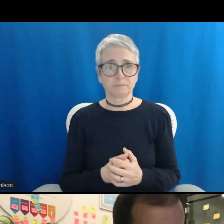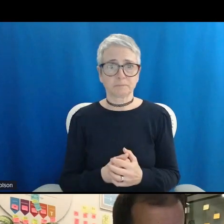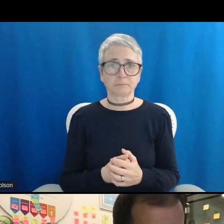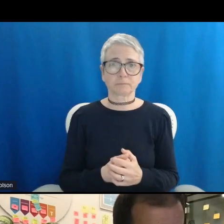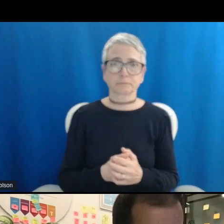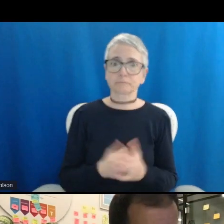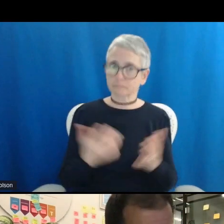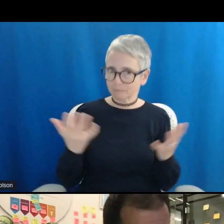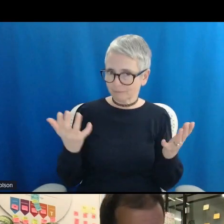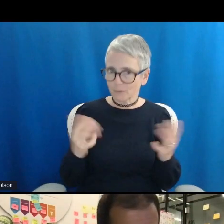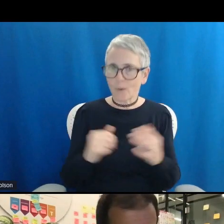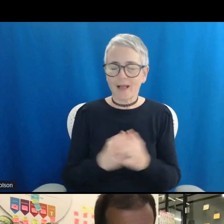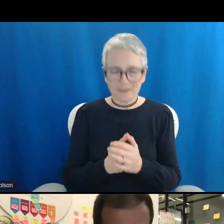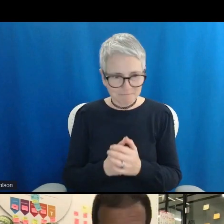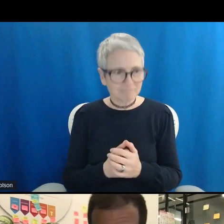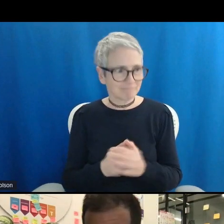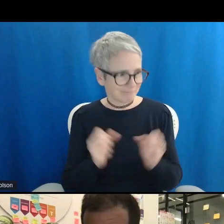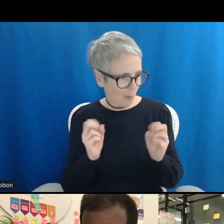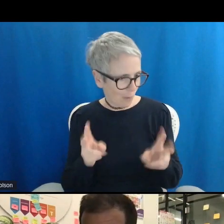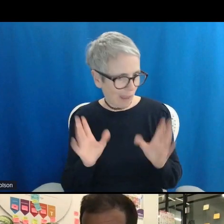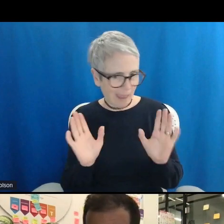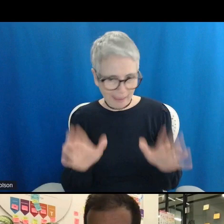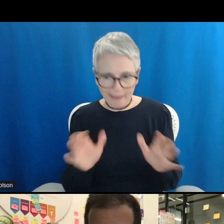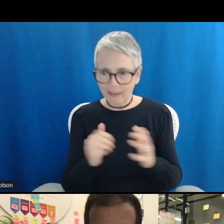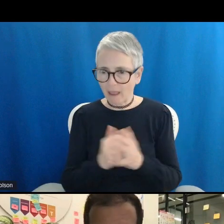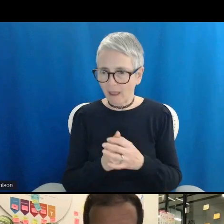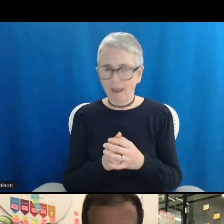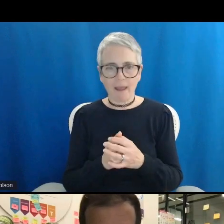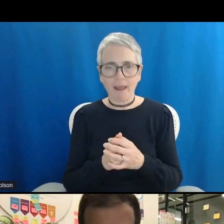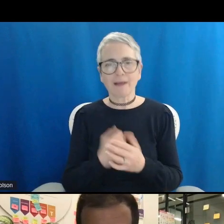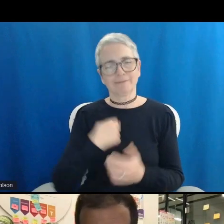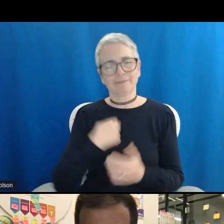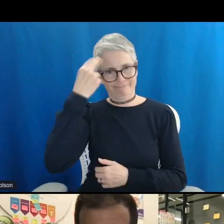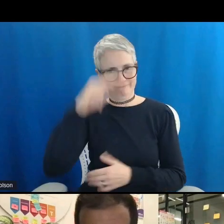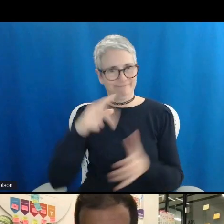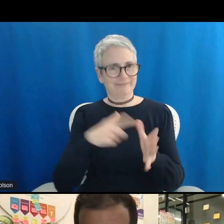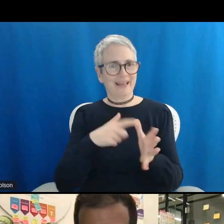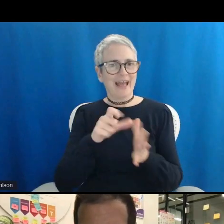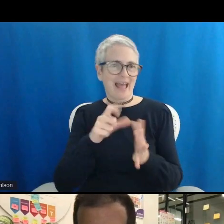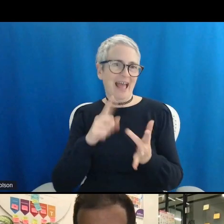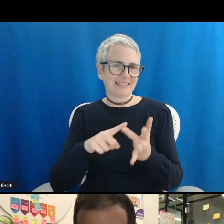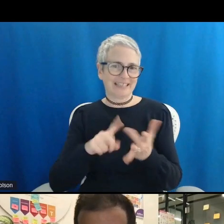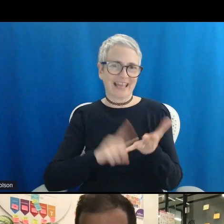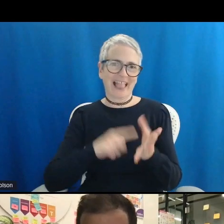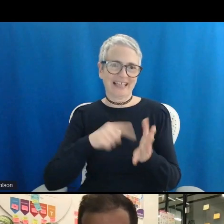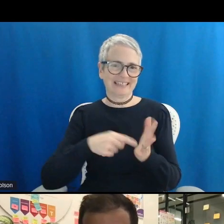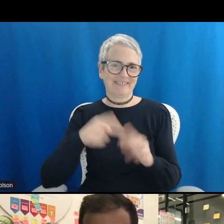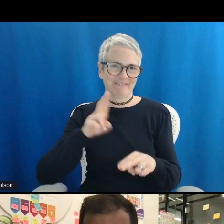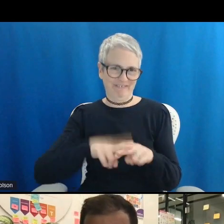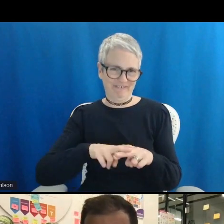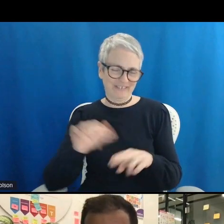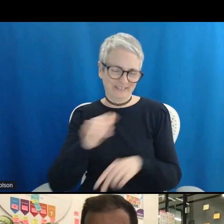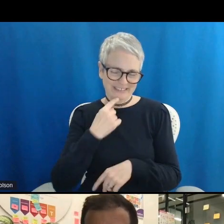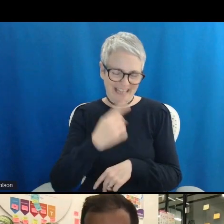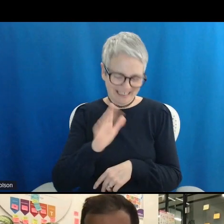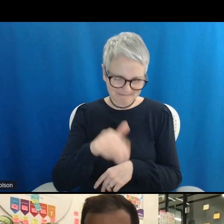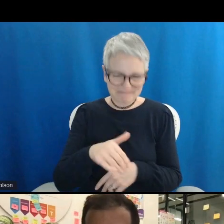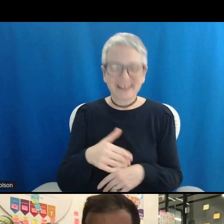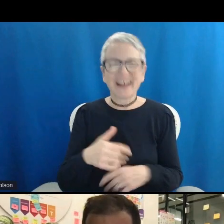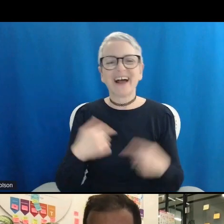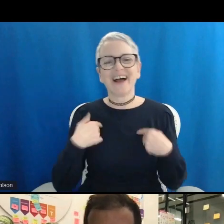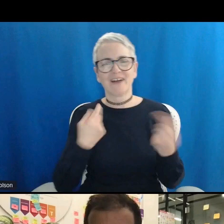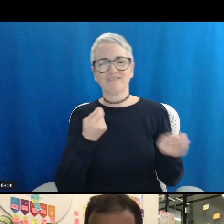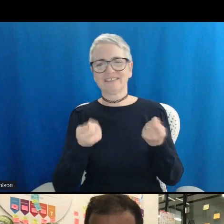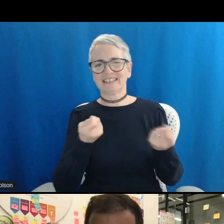Okay, so without further ado, my name is Adi Latif, I should mention, and I'm going to be